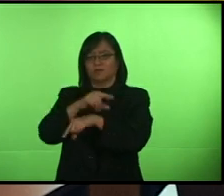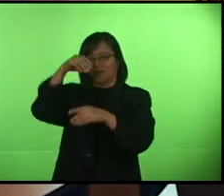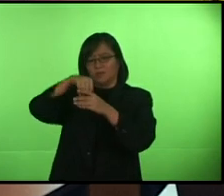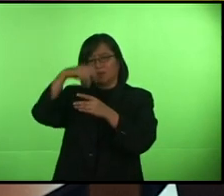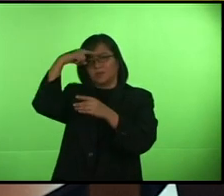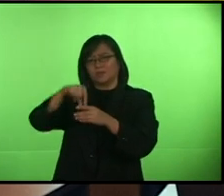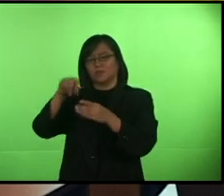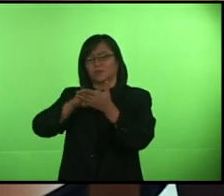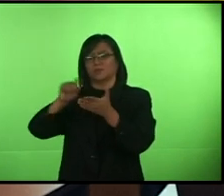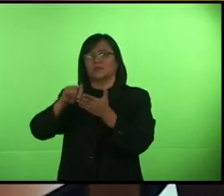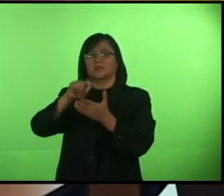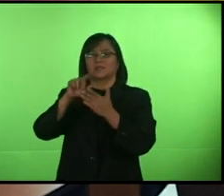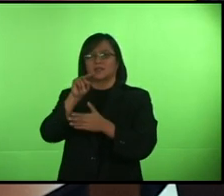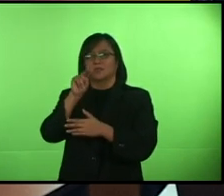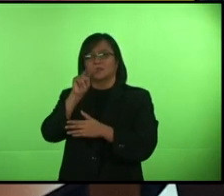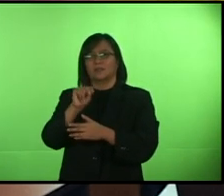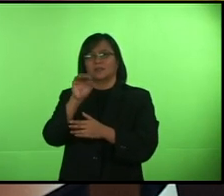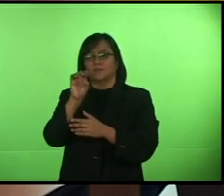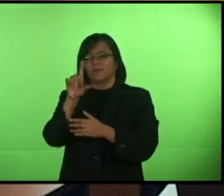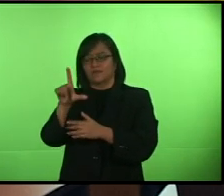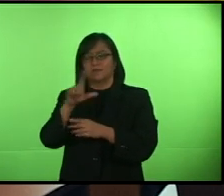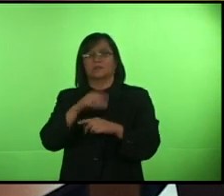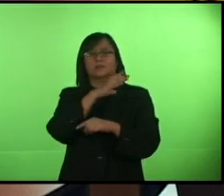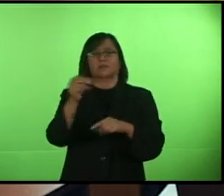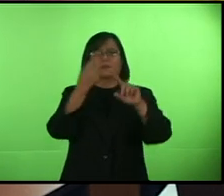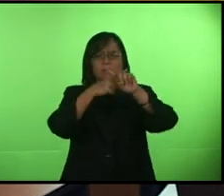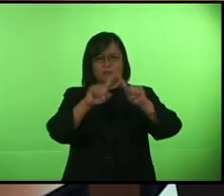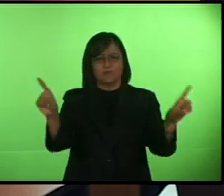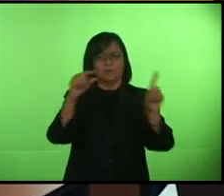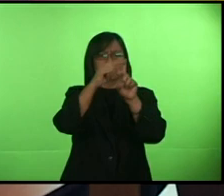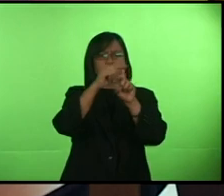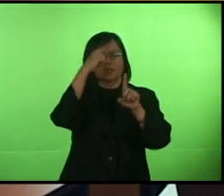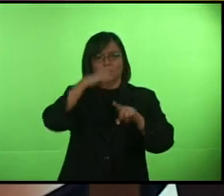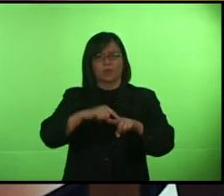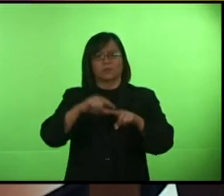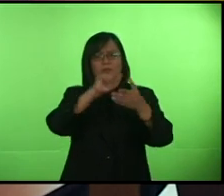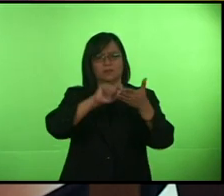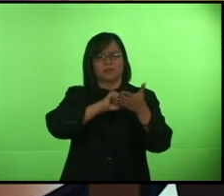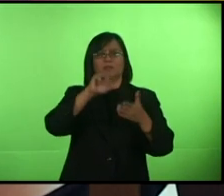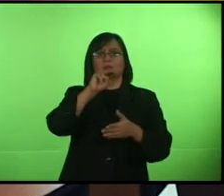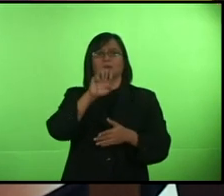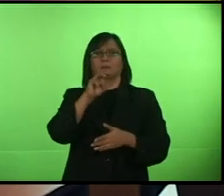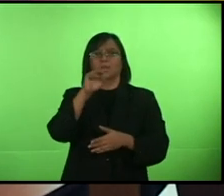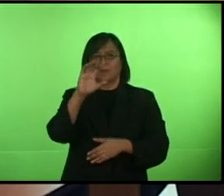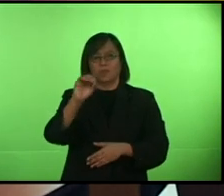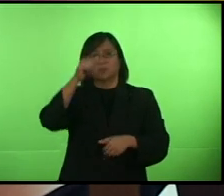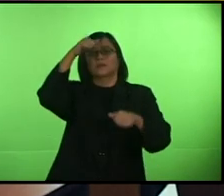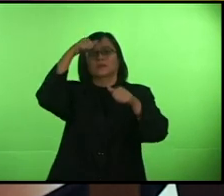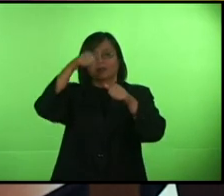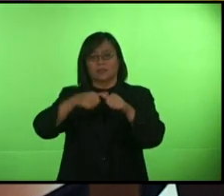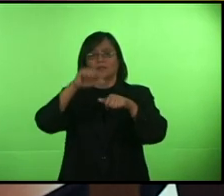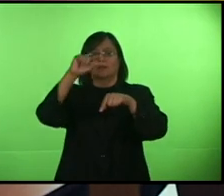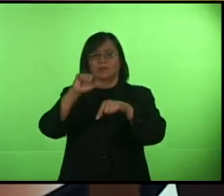novel. It's totally different when you want to write memos. So remember, stick to the plain, good